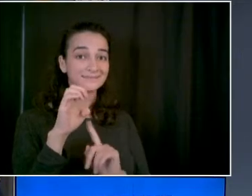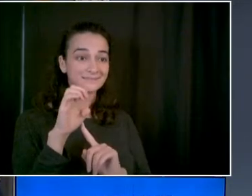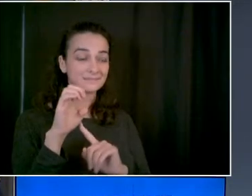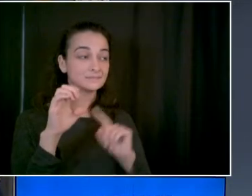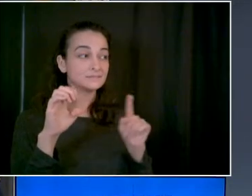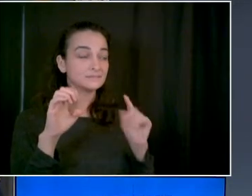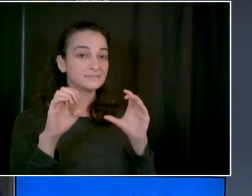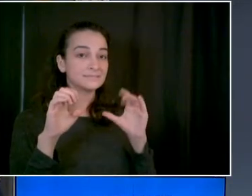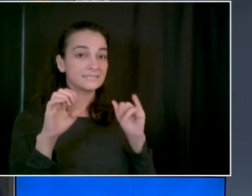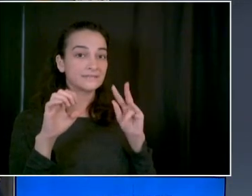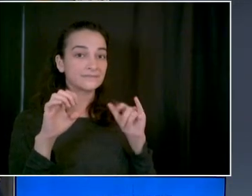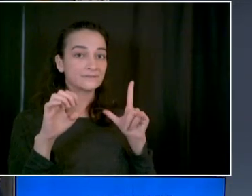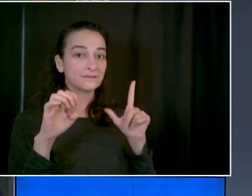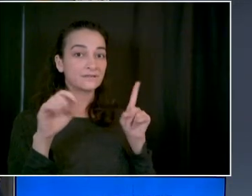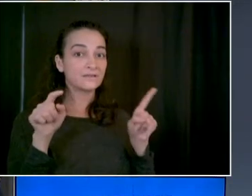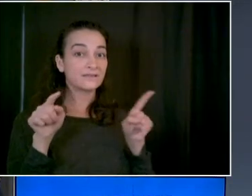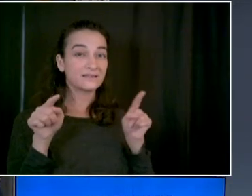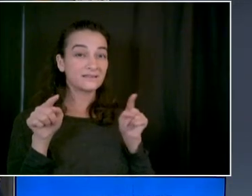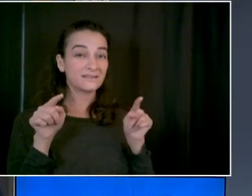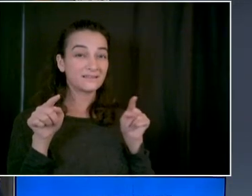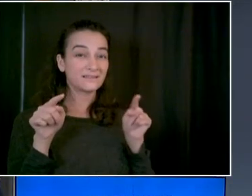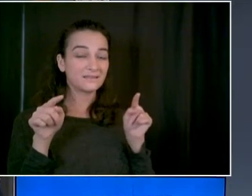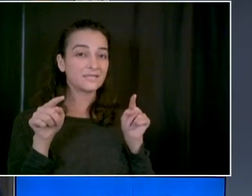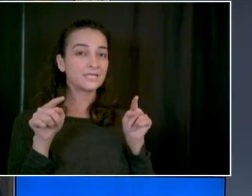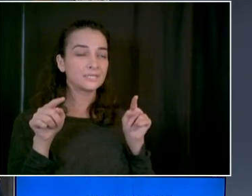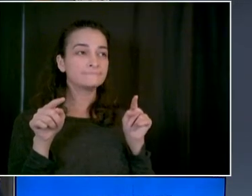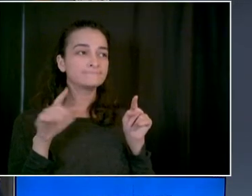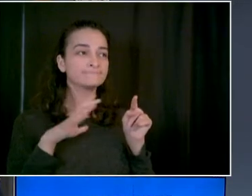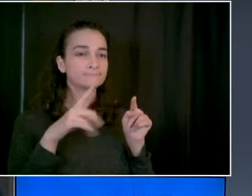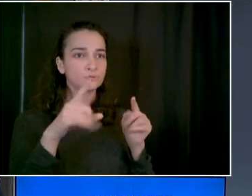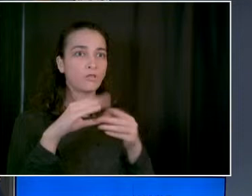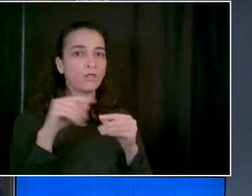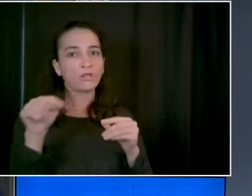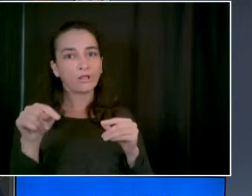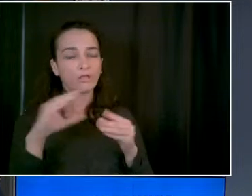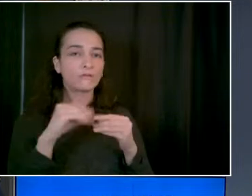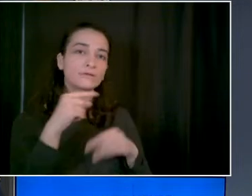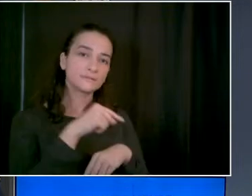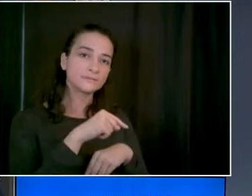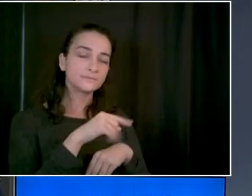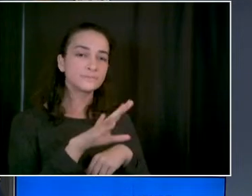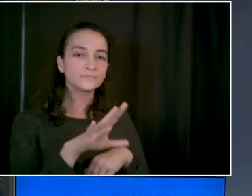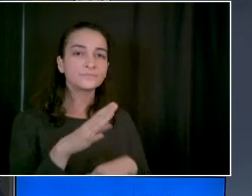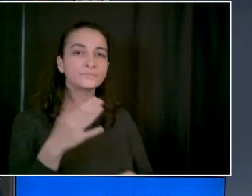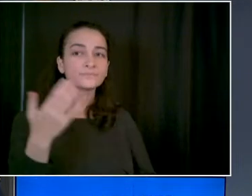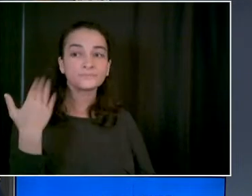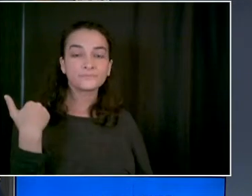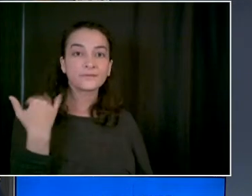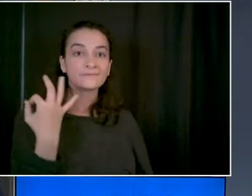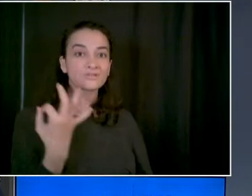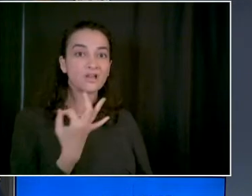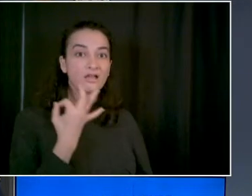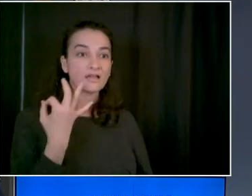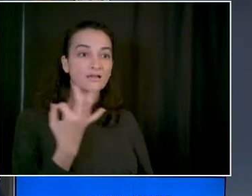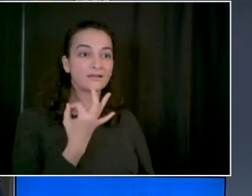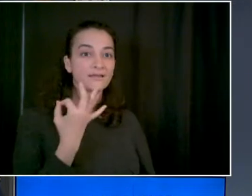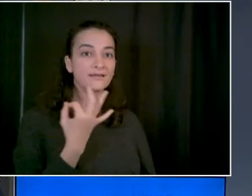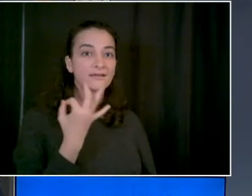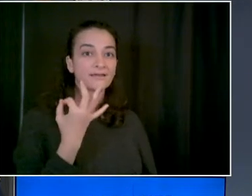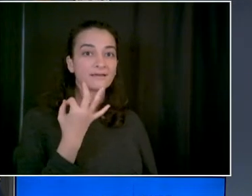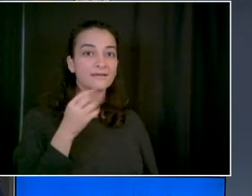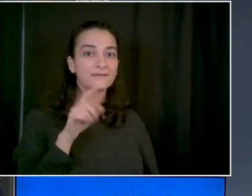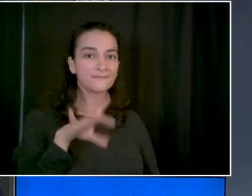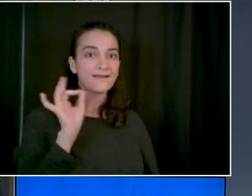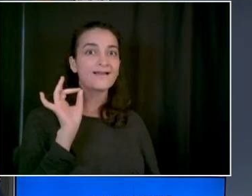share a sealed arrest record of a woman who was hit with a summons for protesting. That evidence is now being used